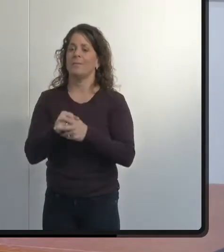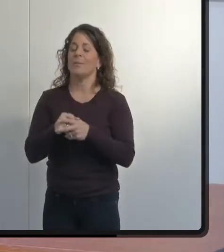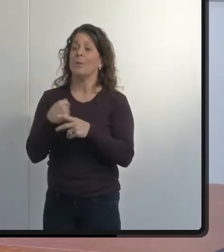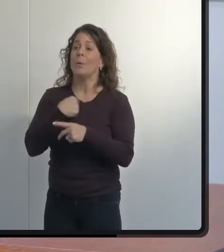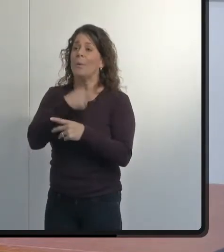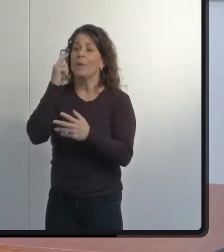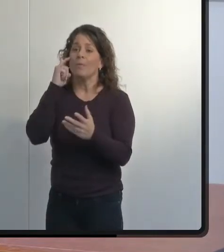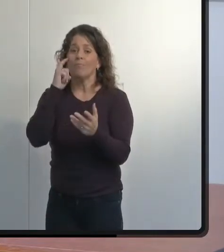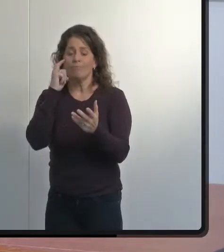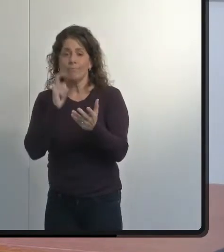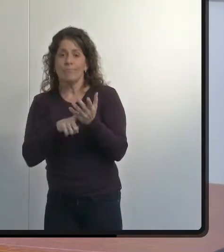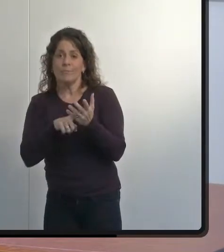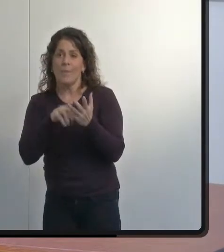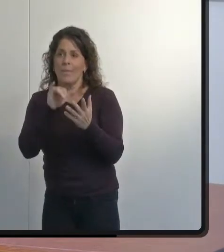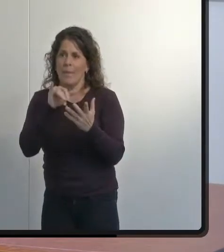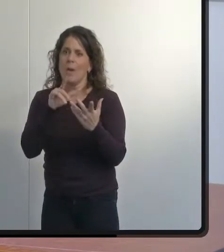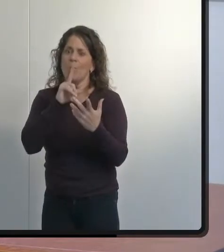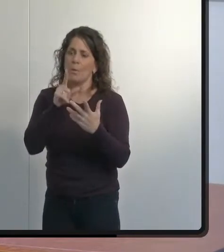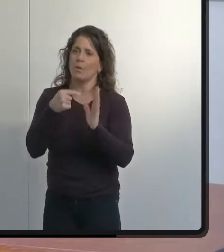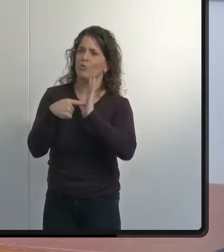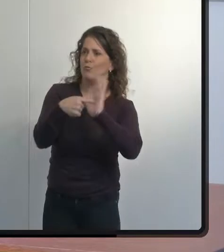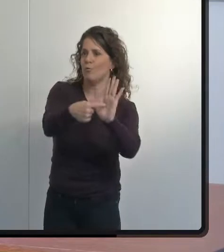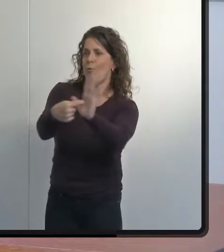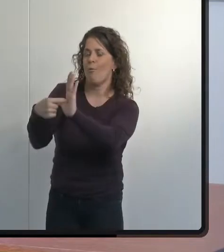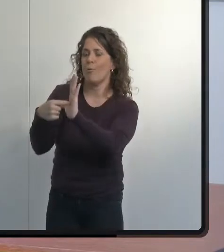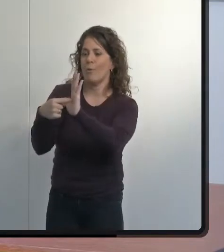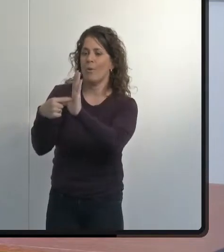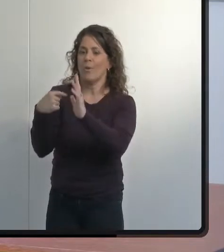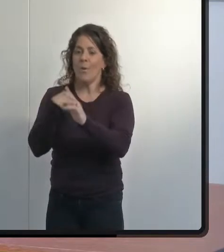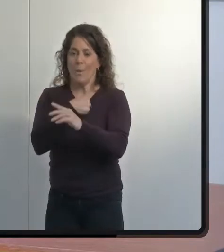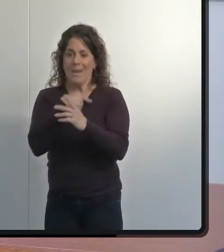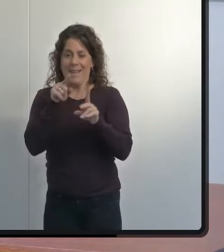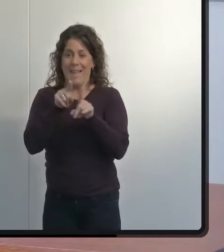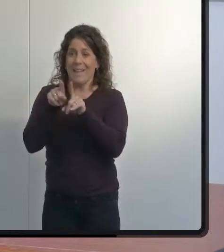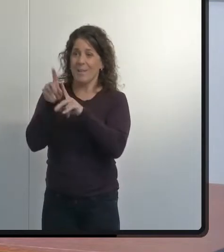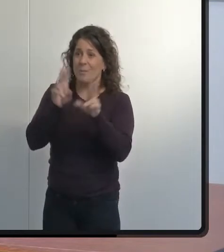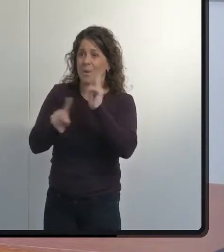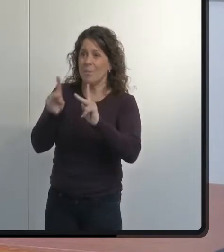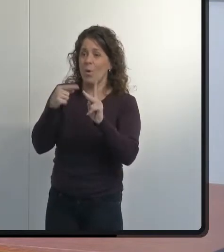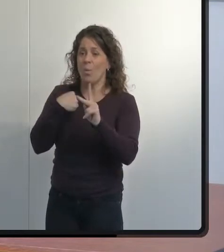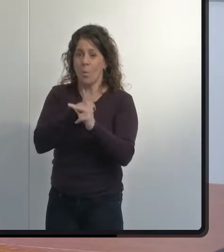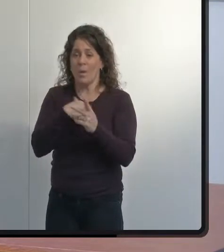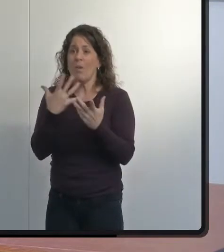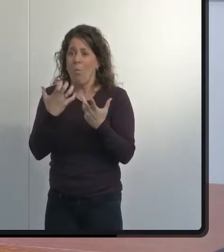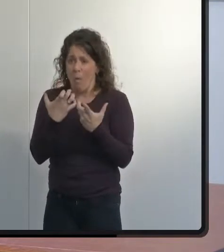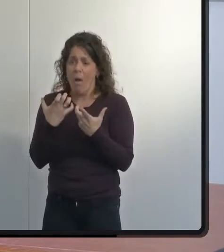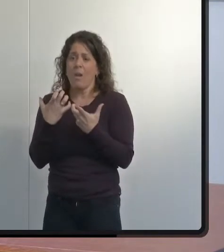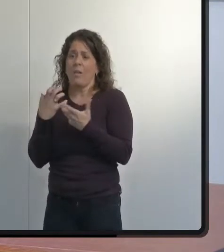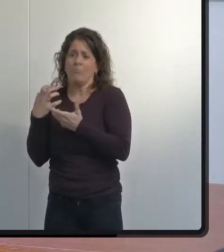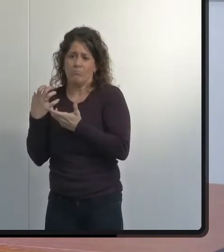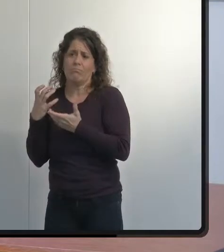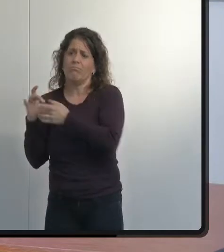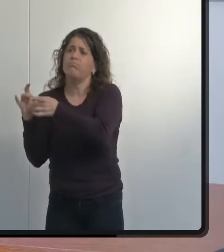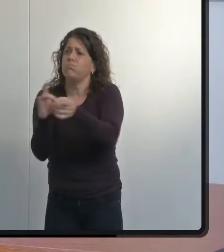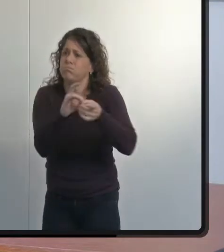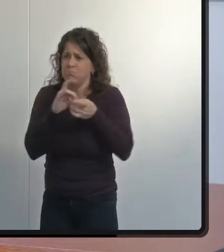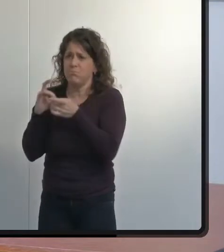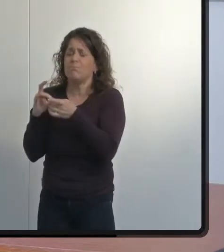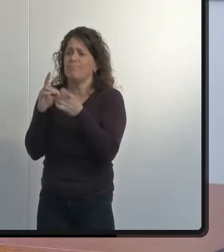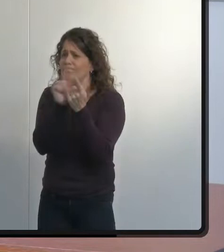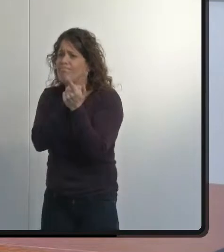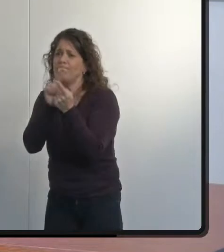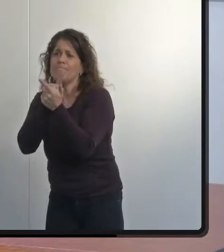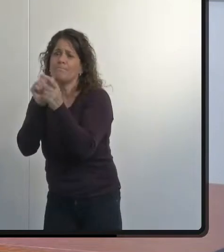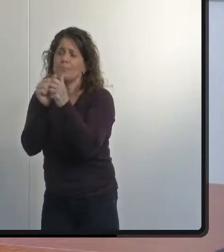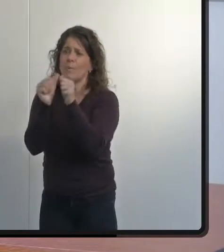showed itself very powerfully. As humans, we are simply wired to be connected. These important